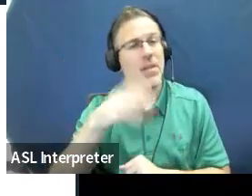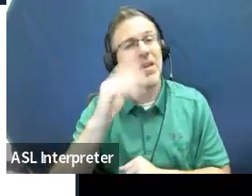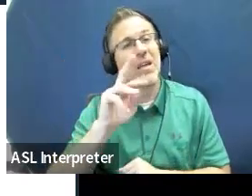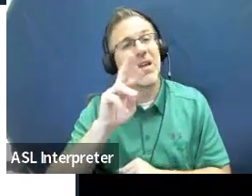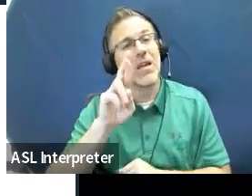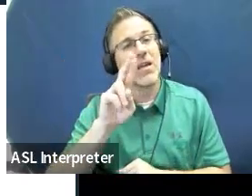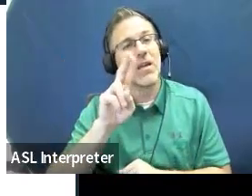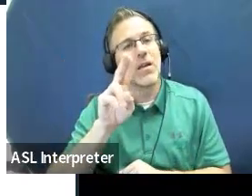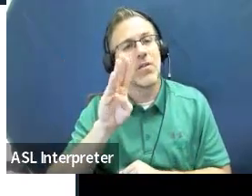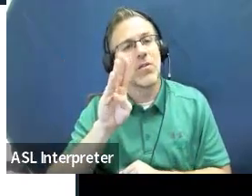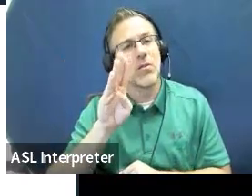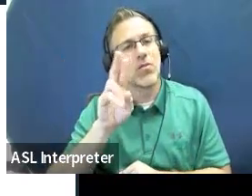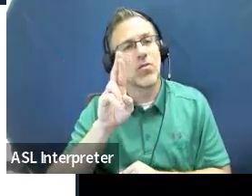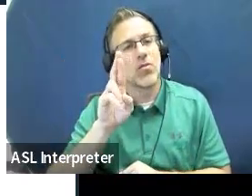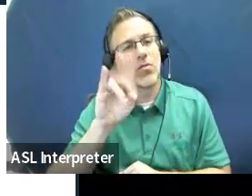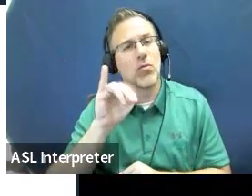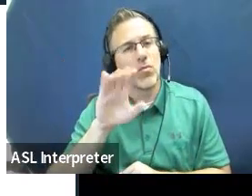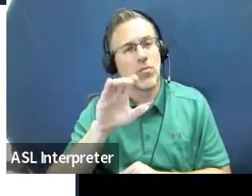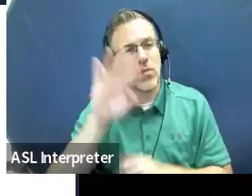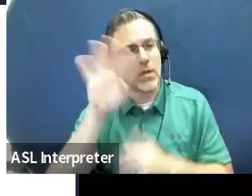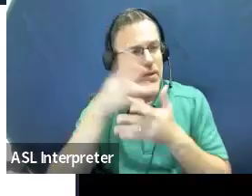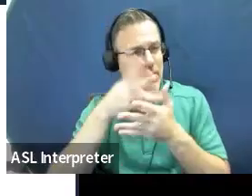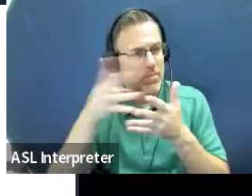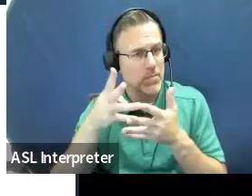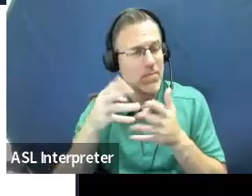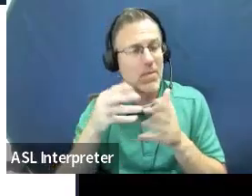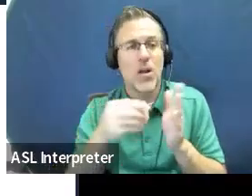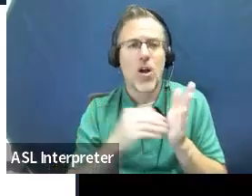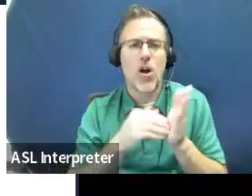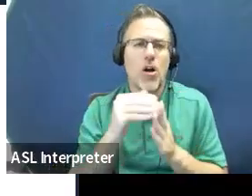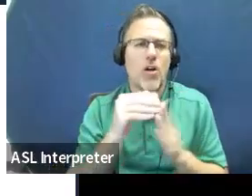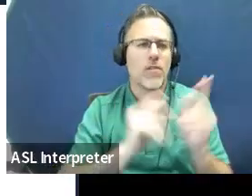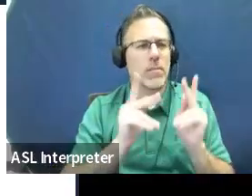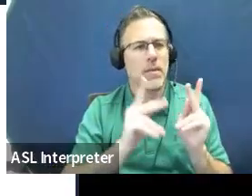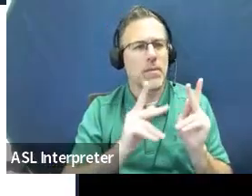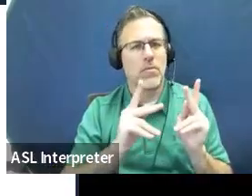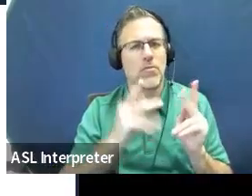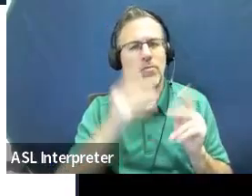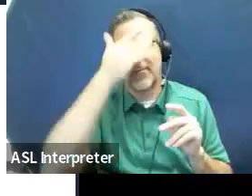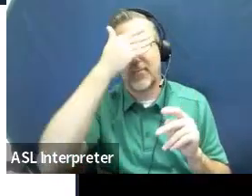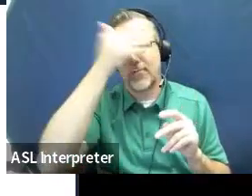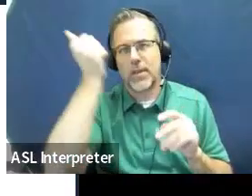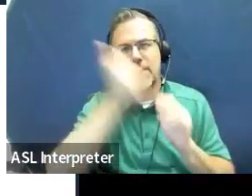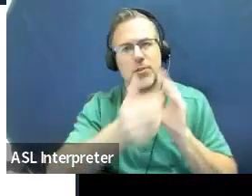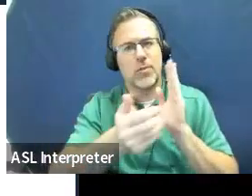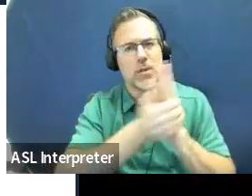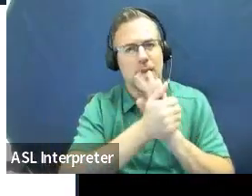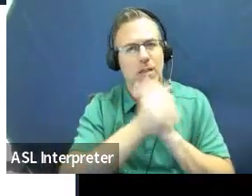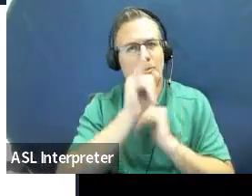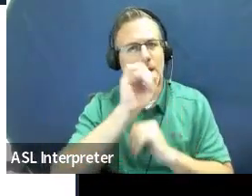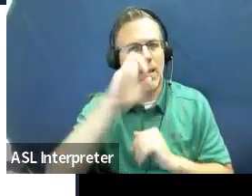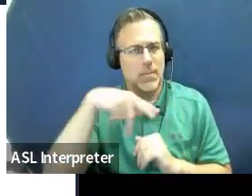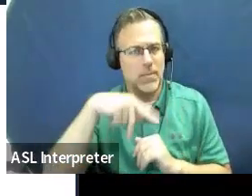is that oftentimes they are not attached to the IEP. So just be mindful of that.